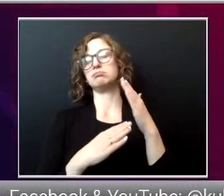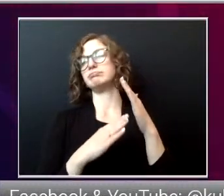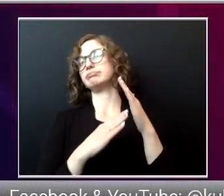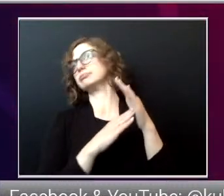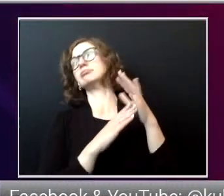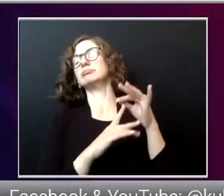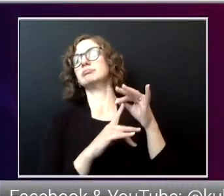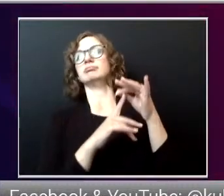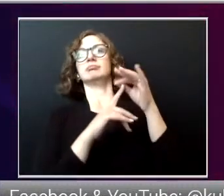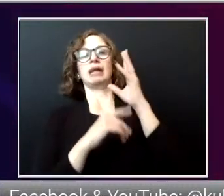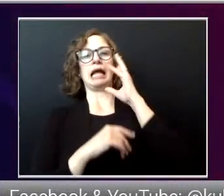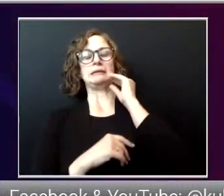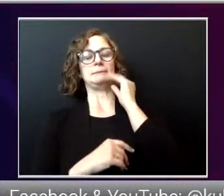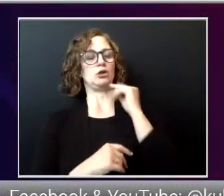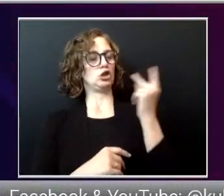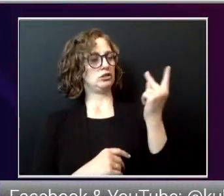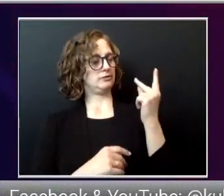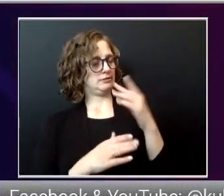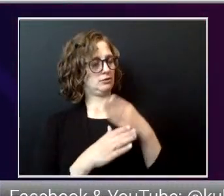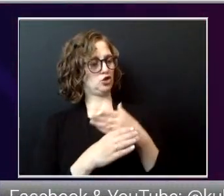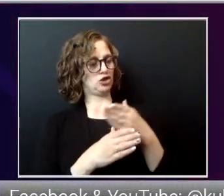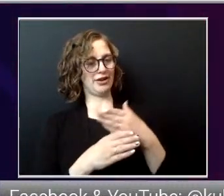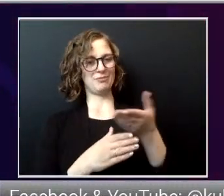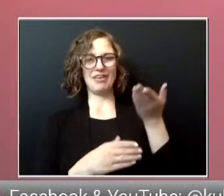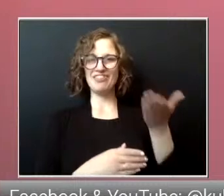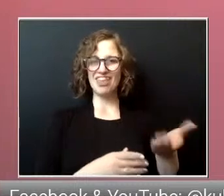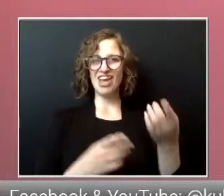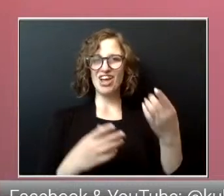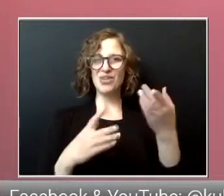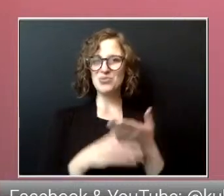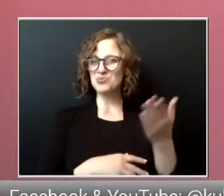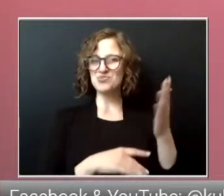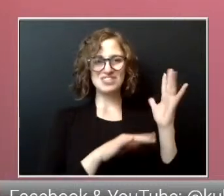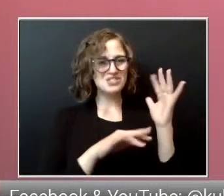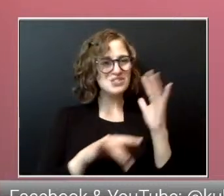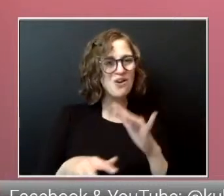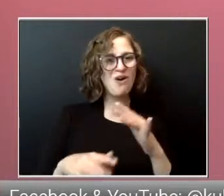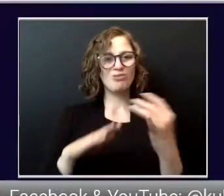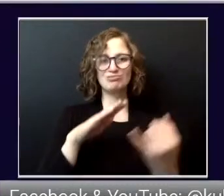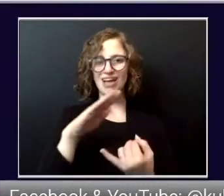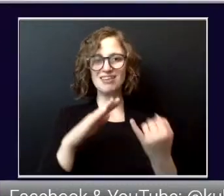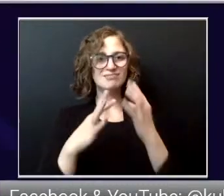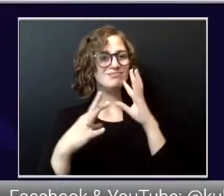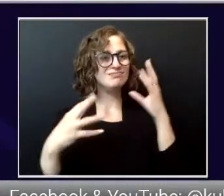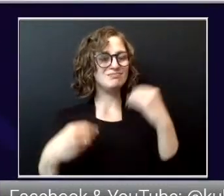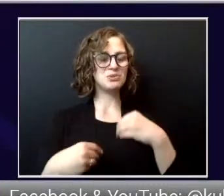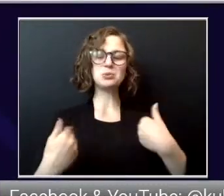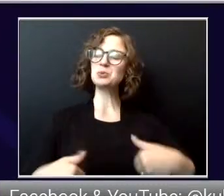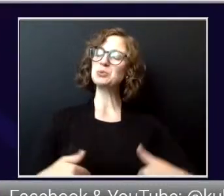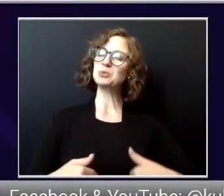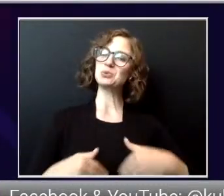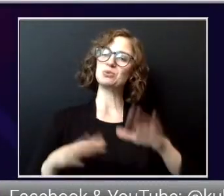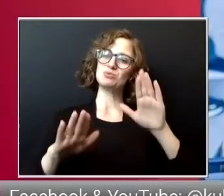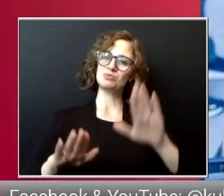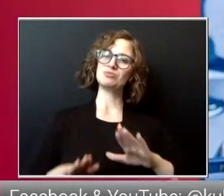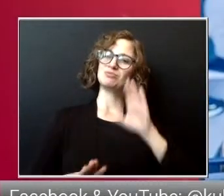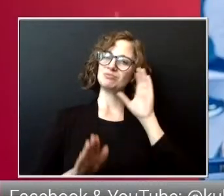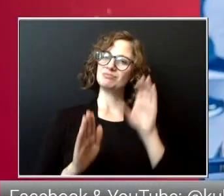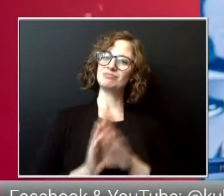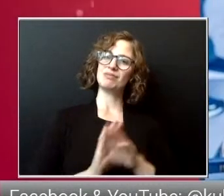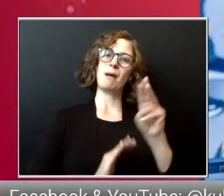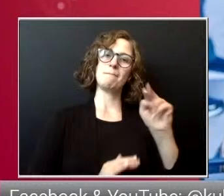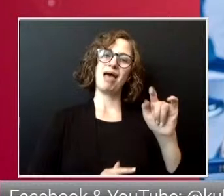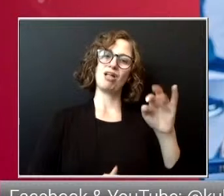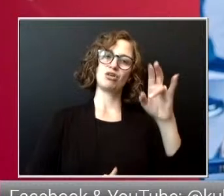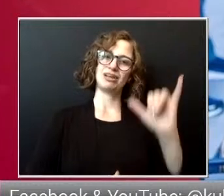be there when it's snowy, isolated, and just beautiful. Those are great pictures. Awesome. Mallory, when you're not taking care